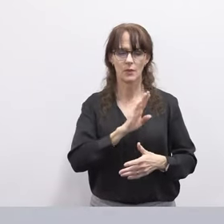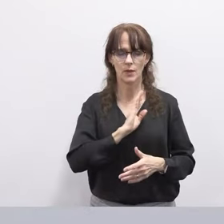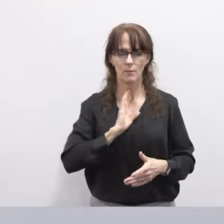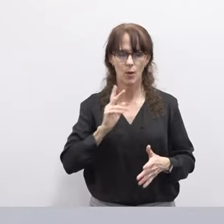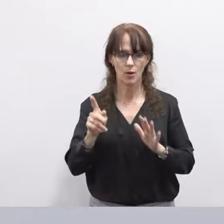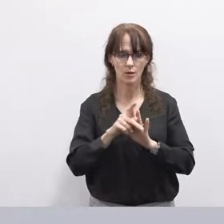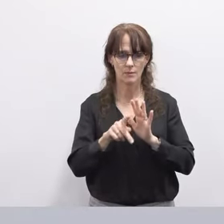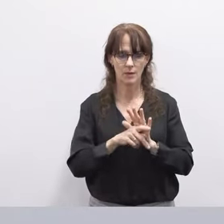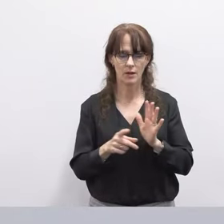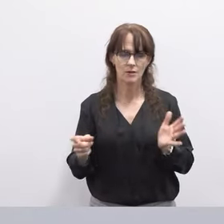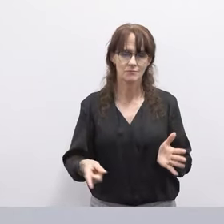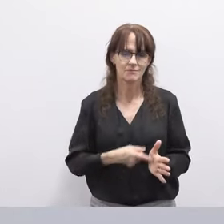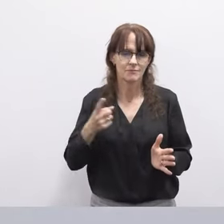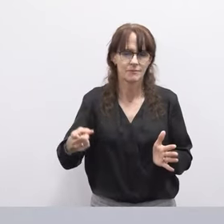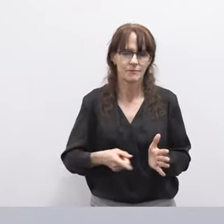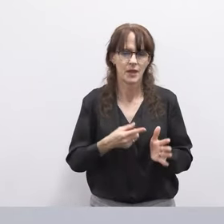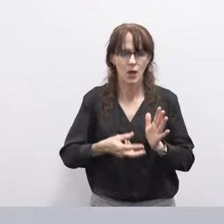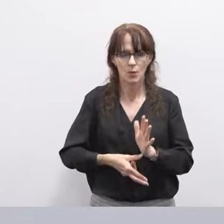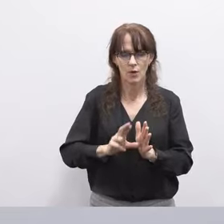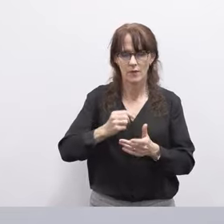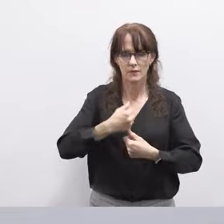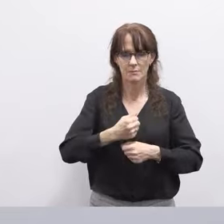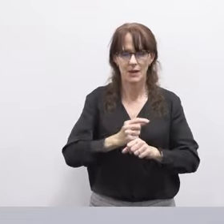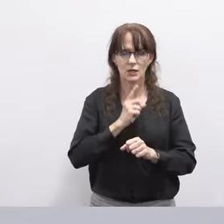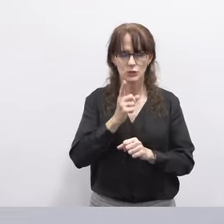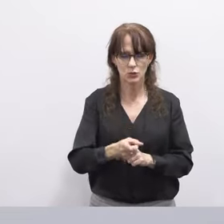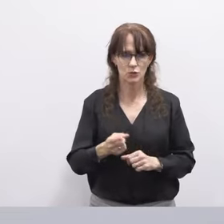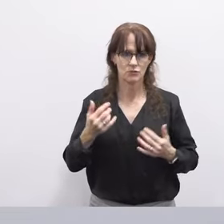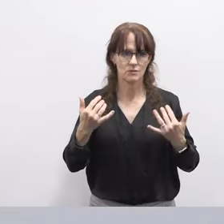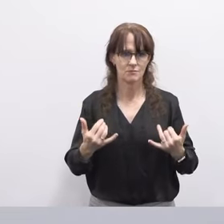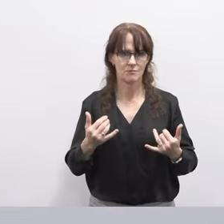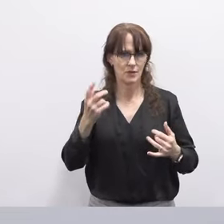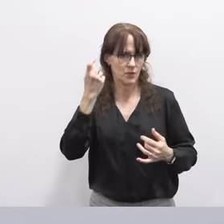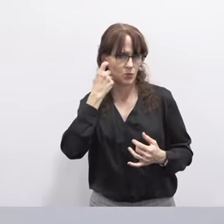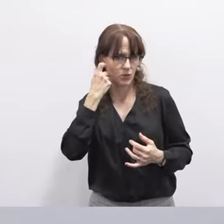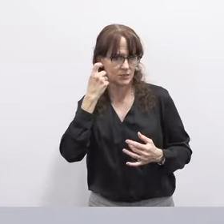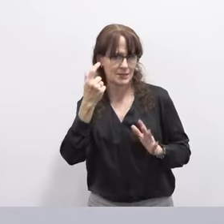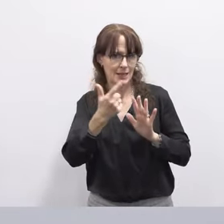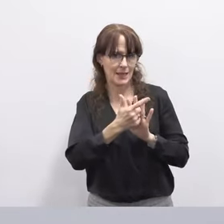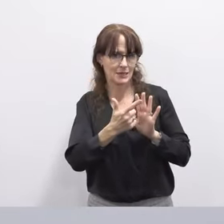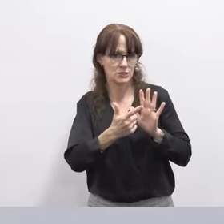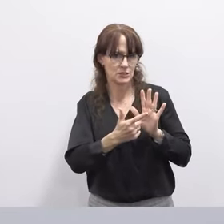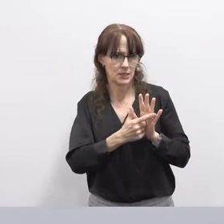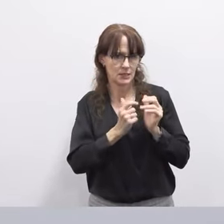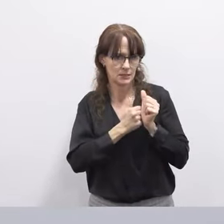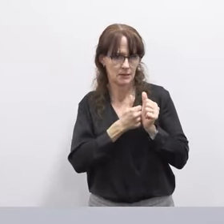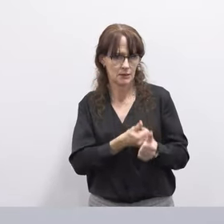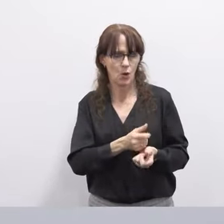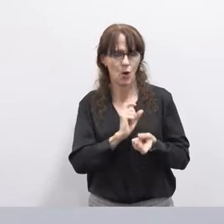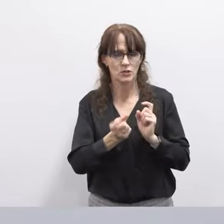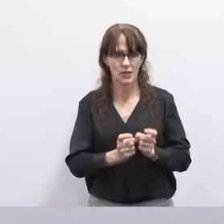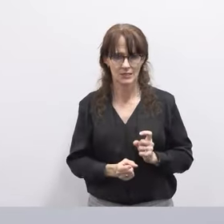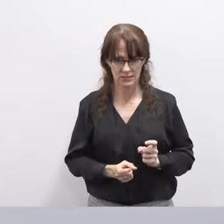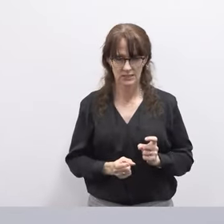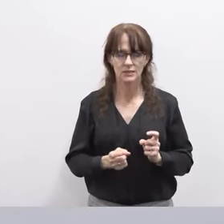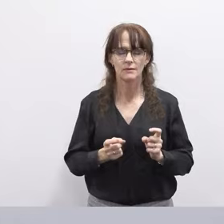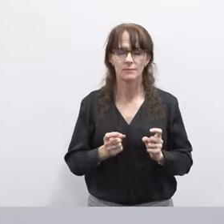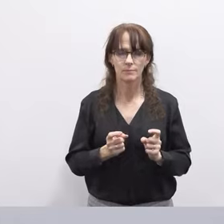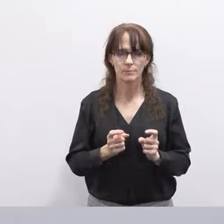are periodically reviewed to ensure that they're updated to reflect the recent legislation or changes in the law.